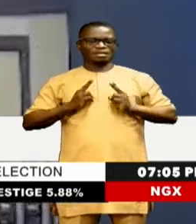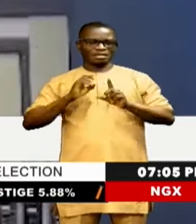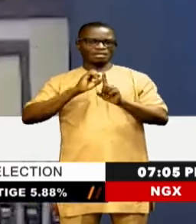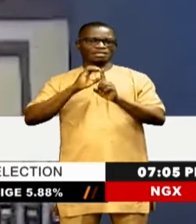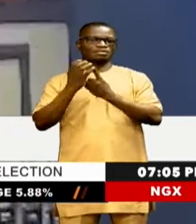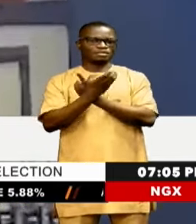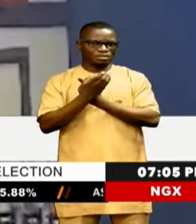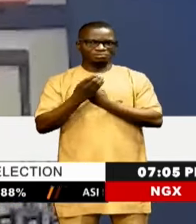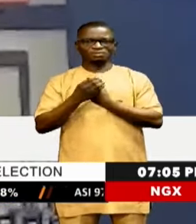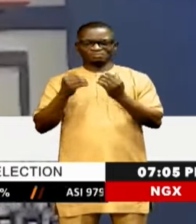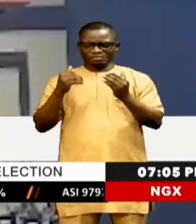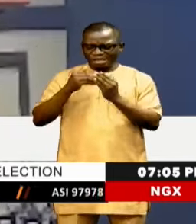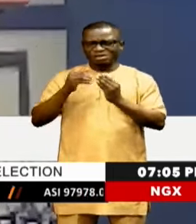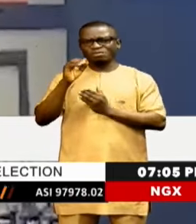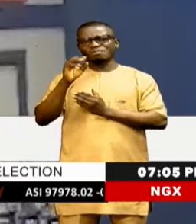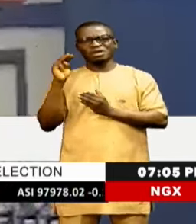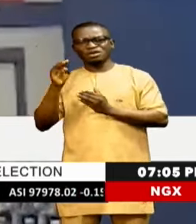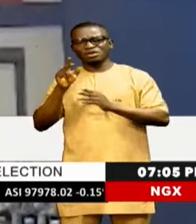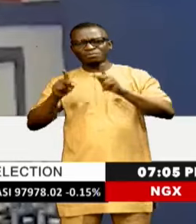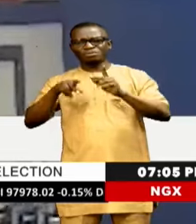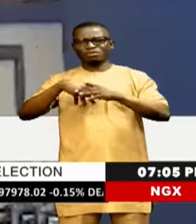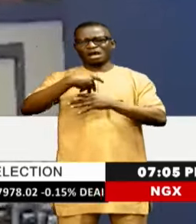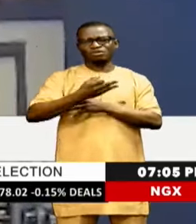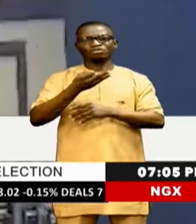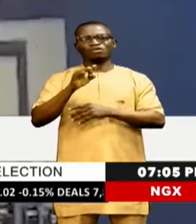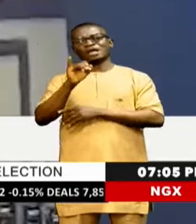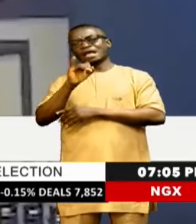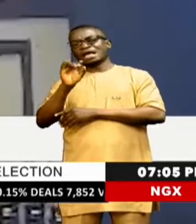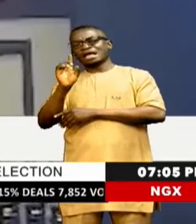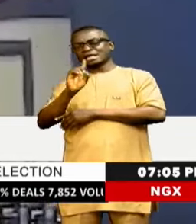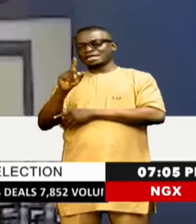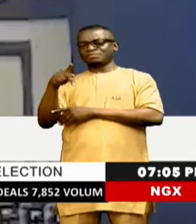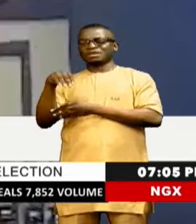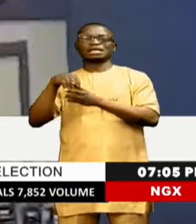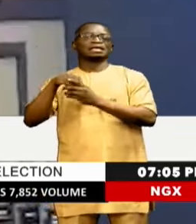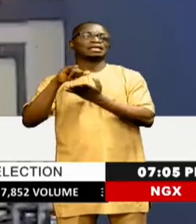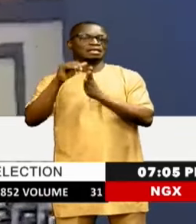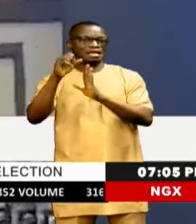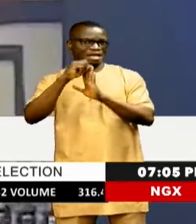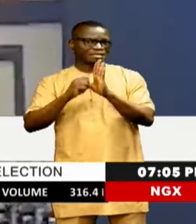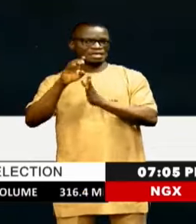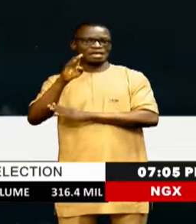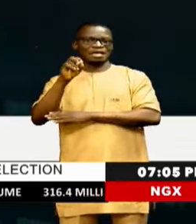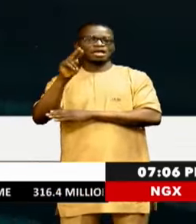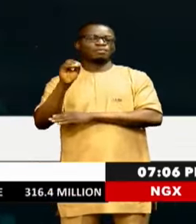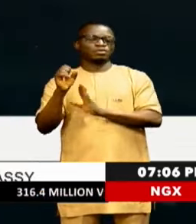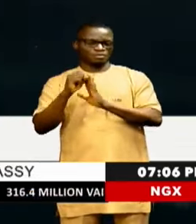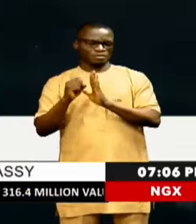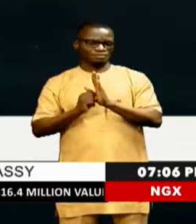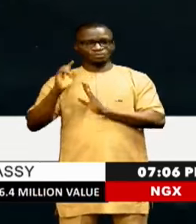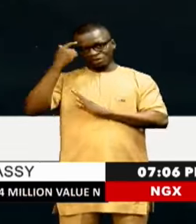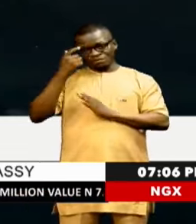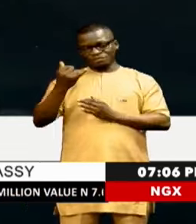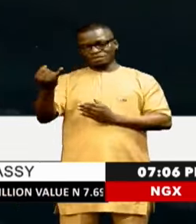moving nearly a million people out of internally displaced camps into homes in Borno State. The governor